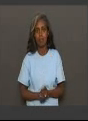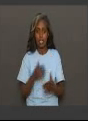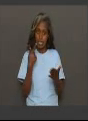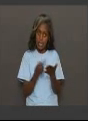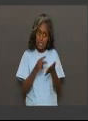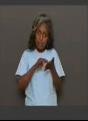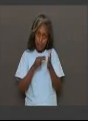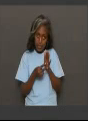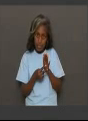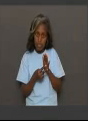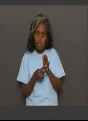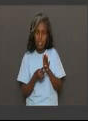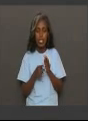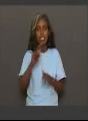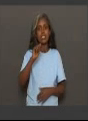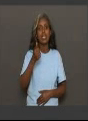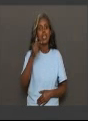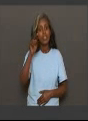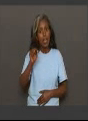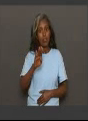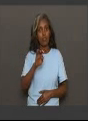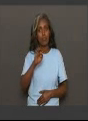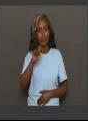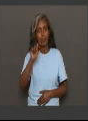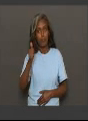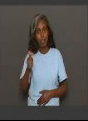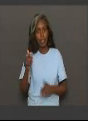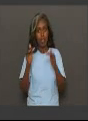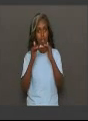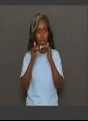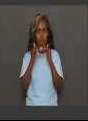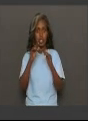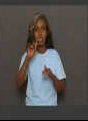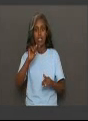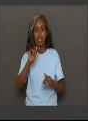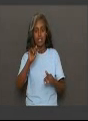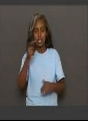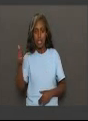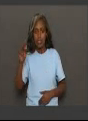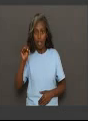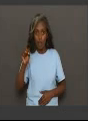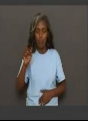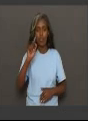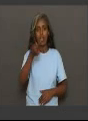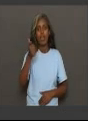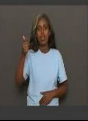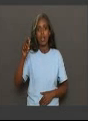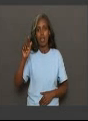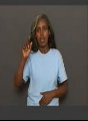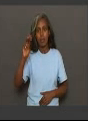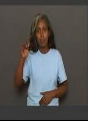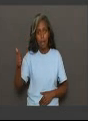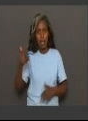This means that the tan of beta equals the tan of gamma